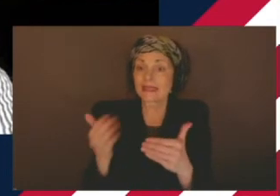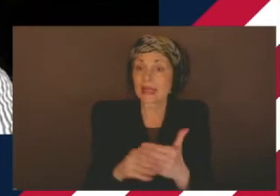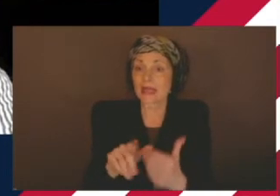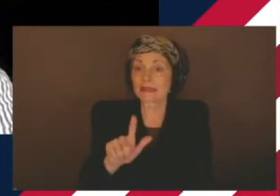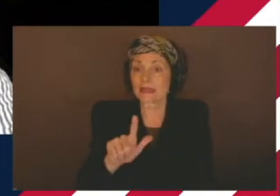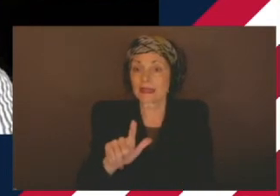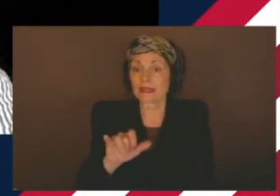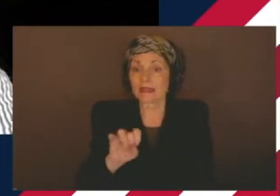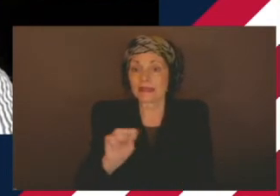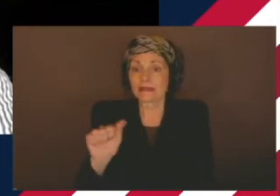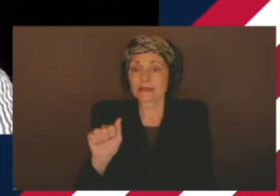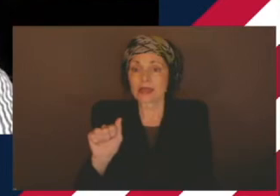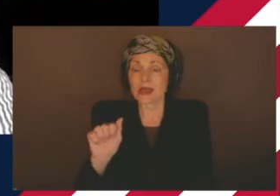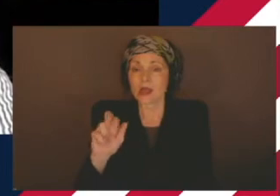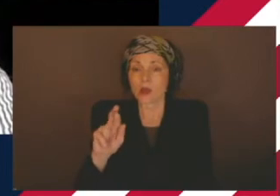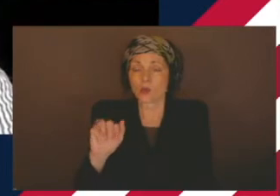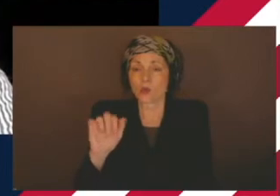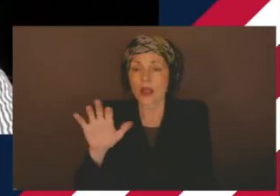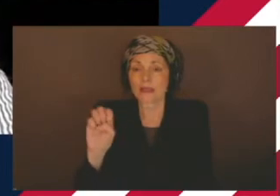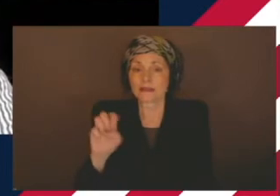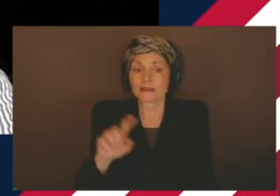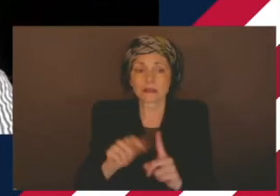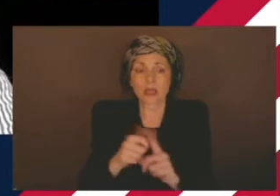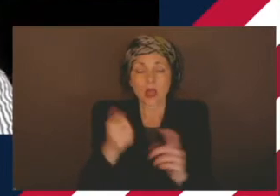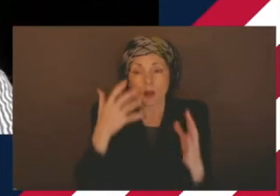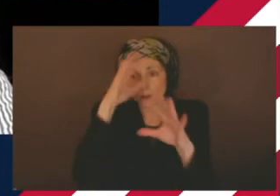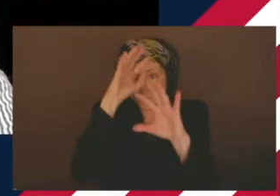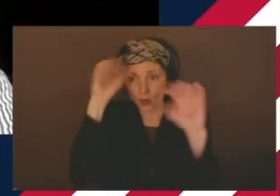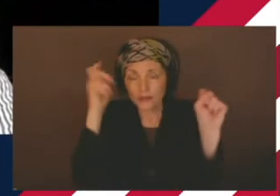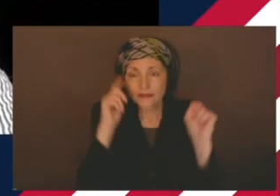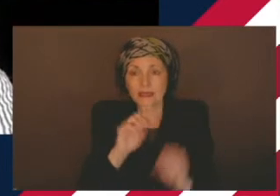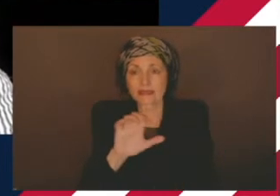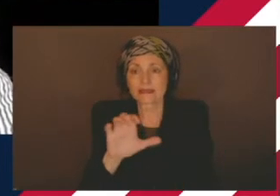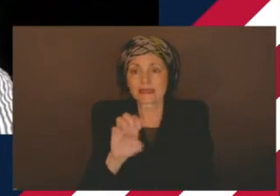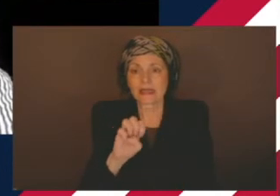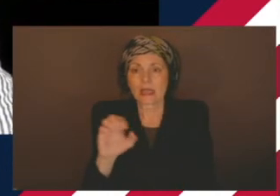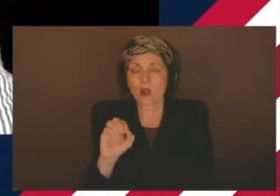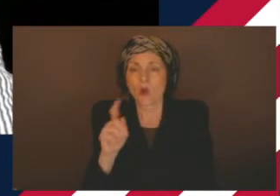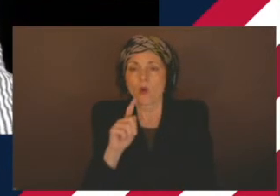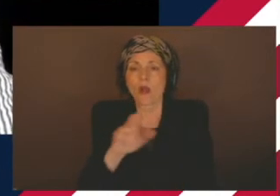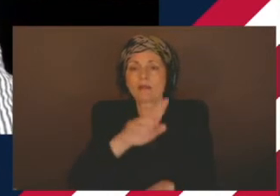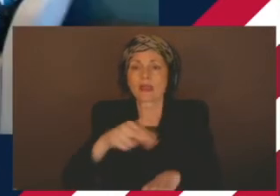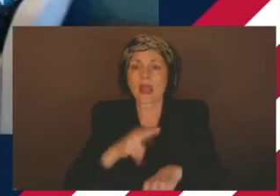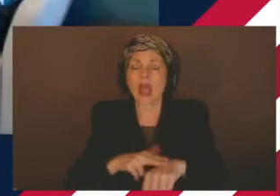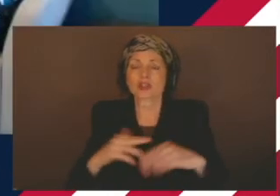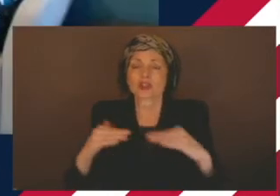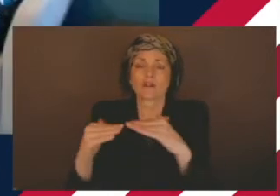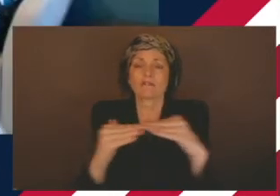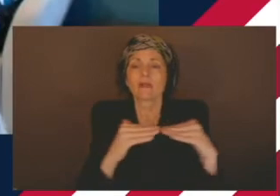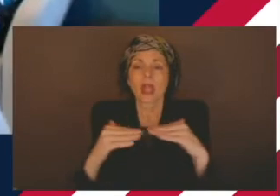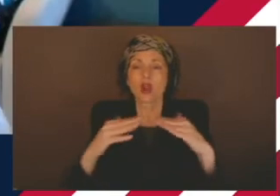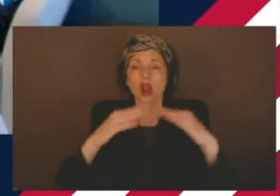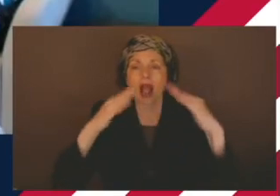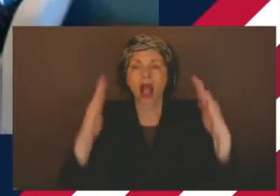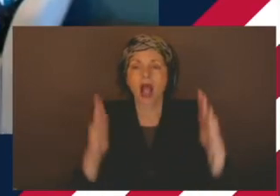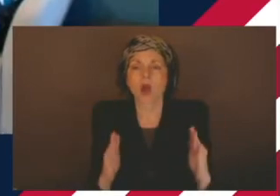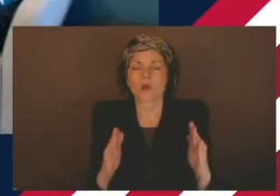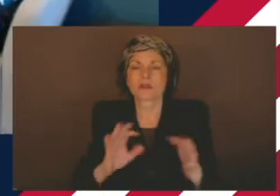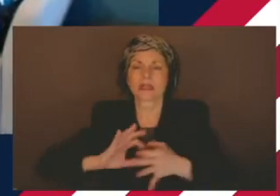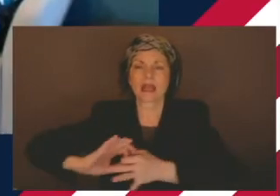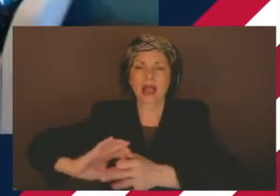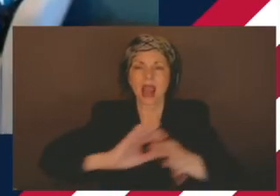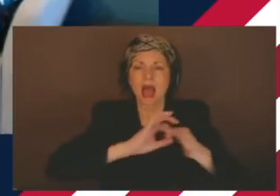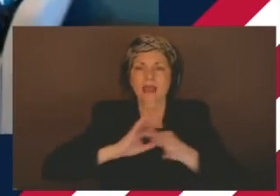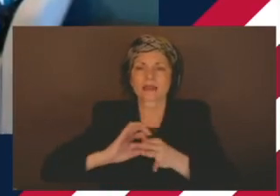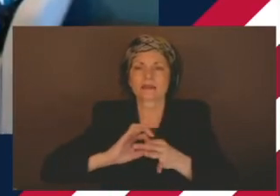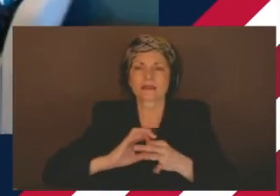the president and CEO of the National Fair Housing Alliance. Chairwoman Bottoms and members